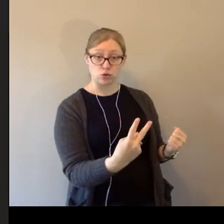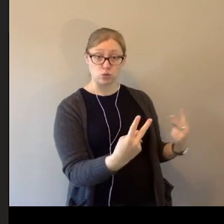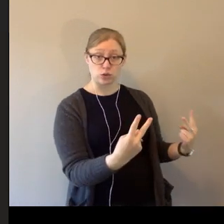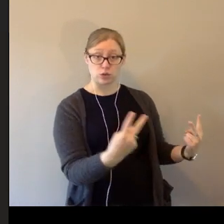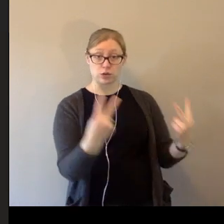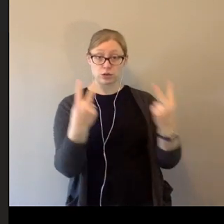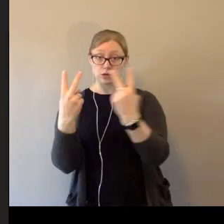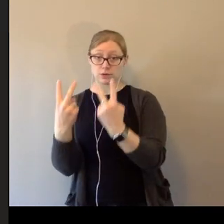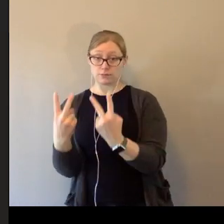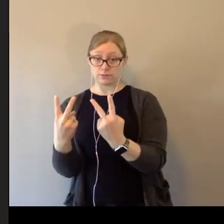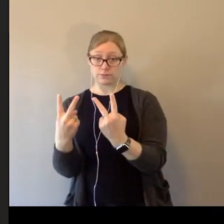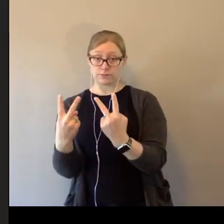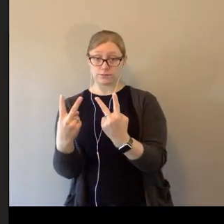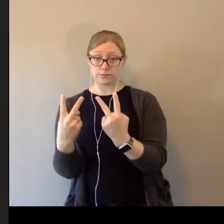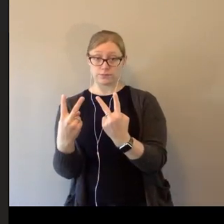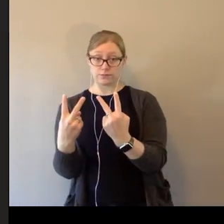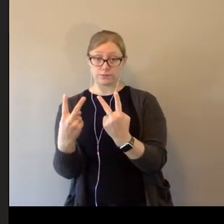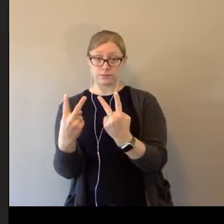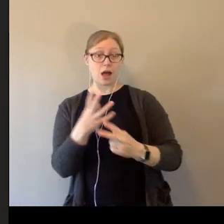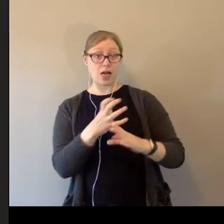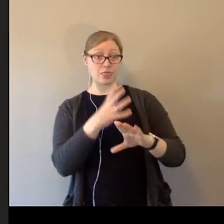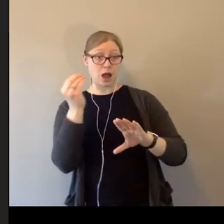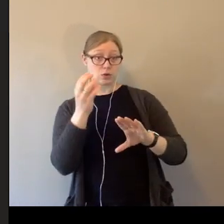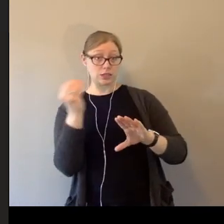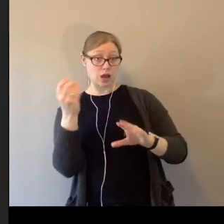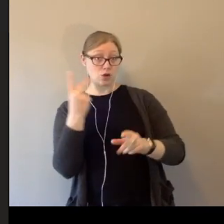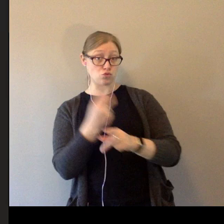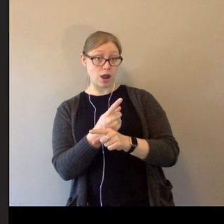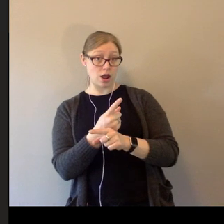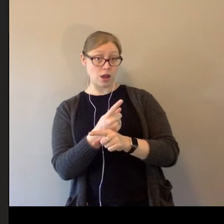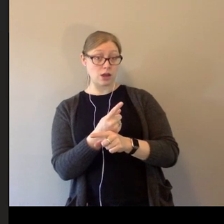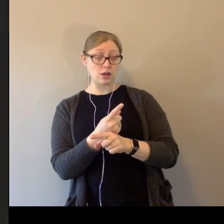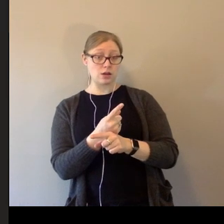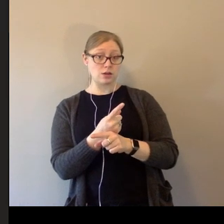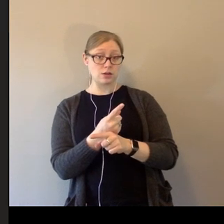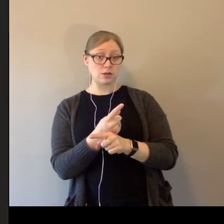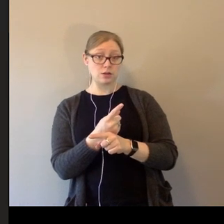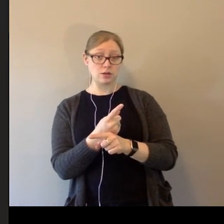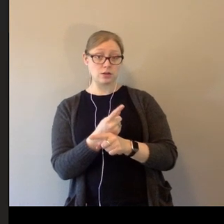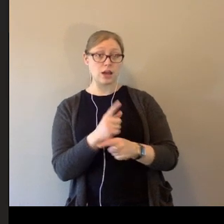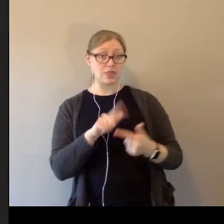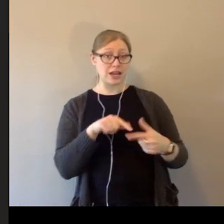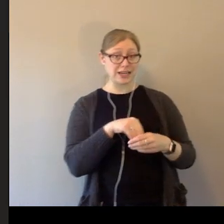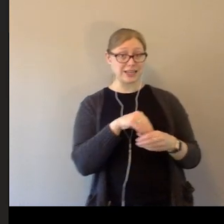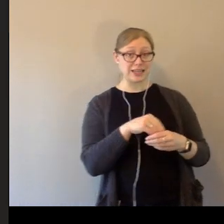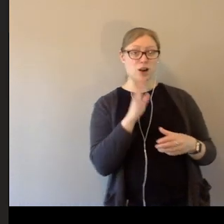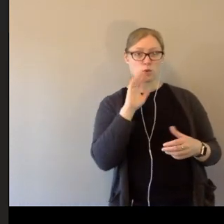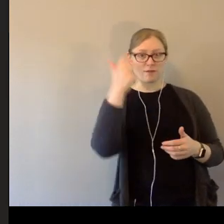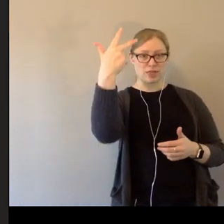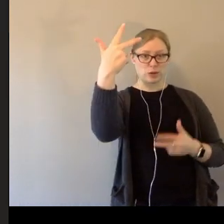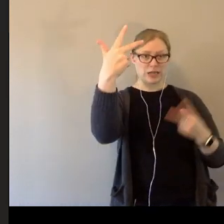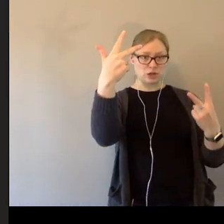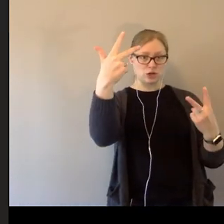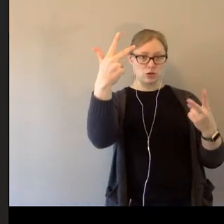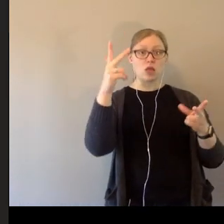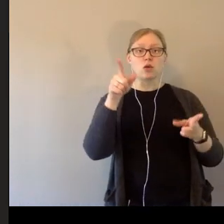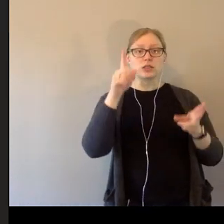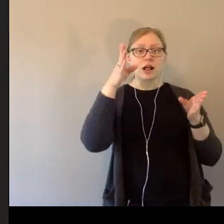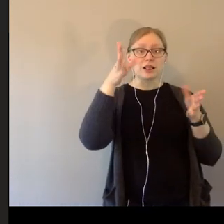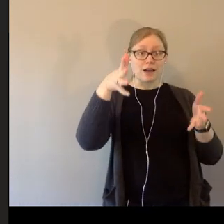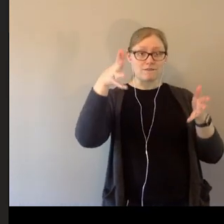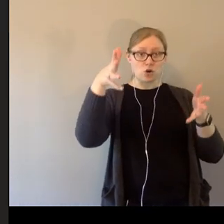2 times 2 on the outside, because I can take those out. And inside I'm going to have 3 times 2, because those are left over